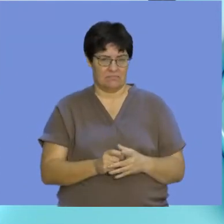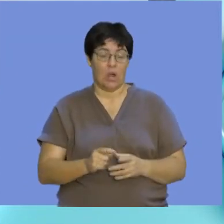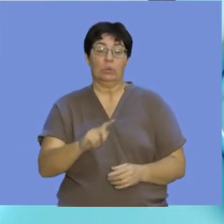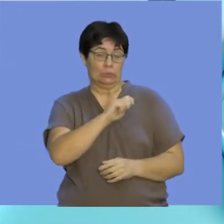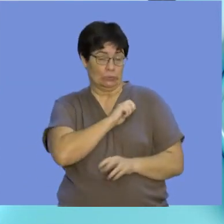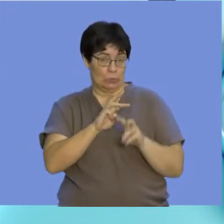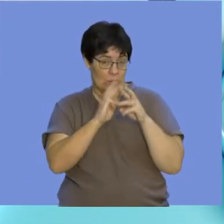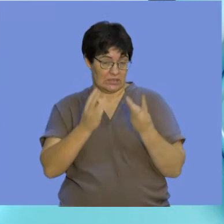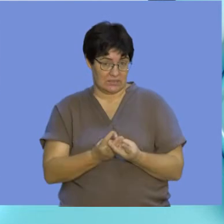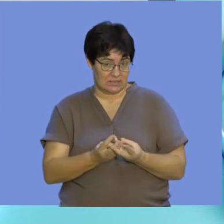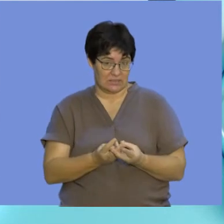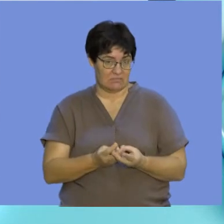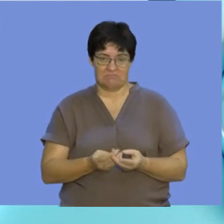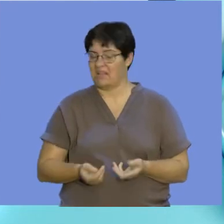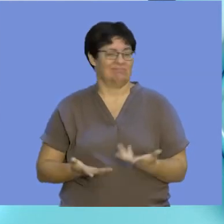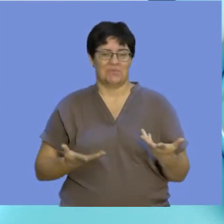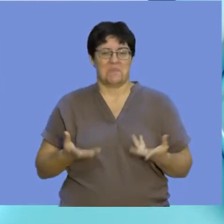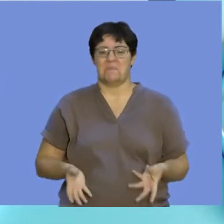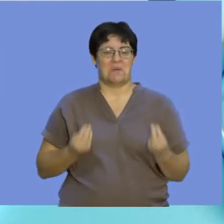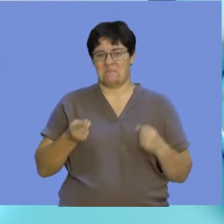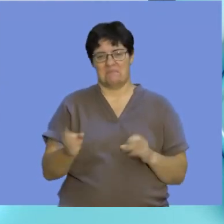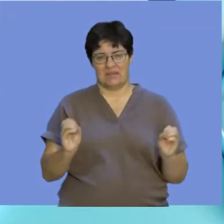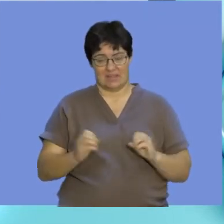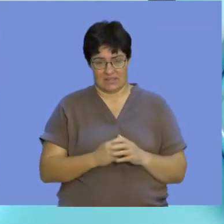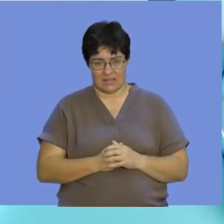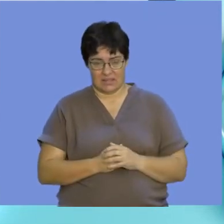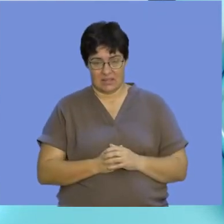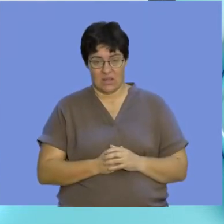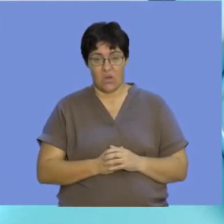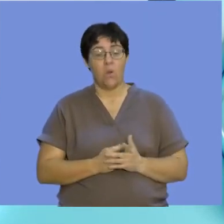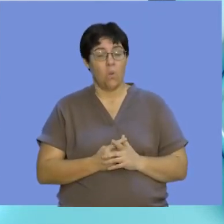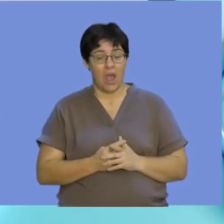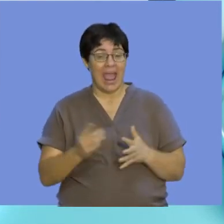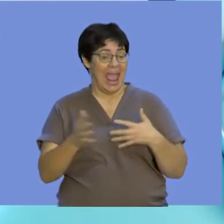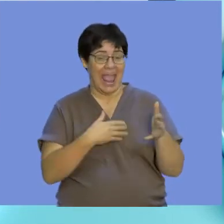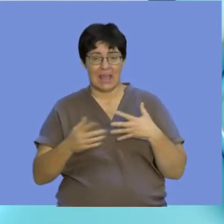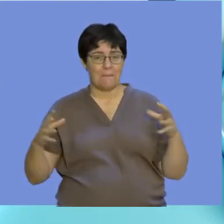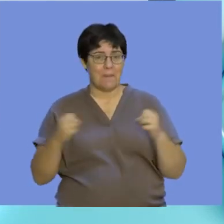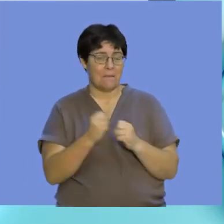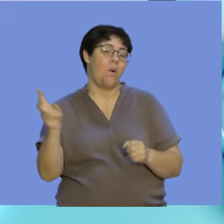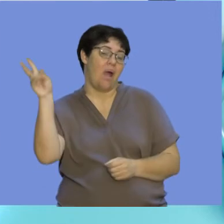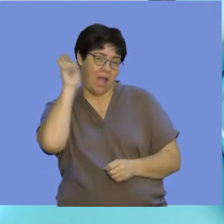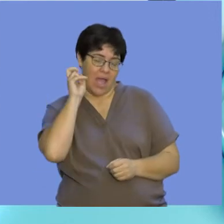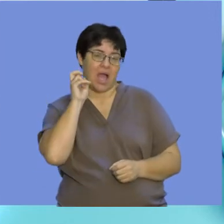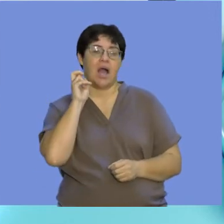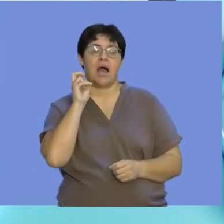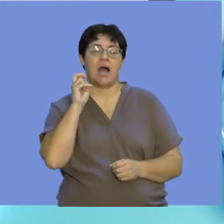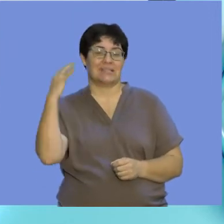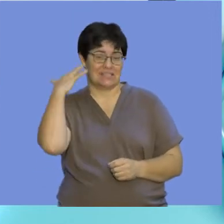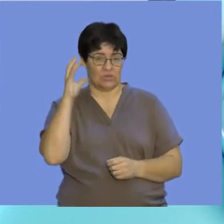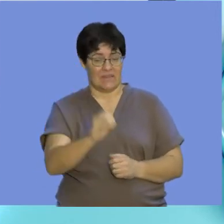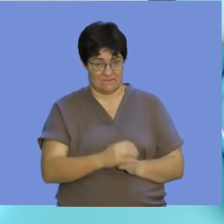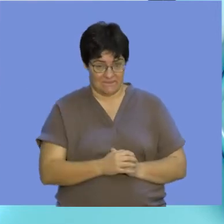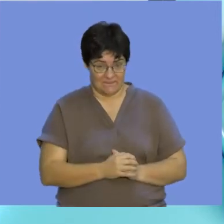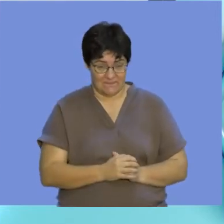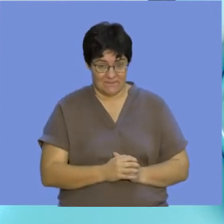world, we don't get elastic collisions because whenever two objects hit each other, we hear a sound at the very